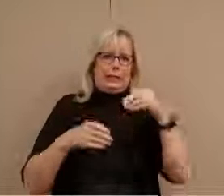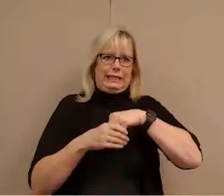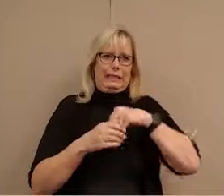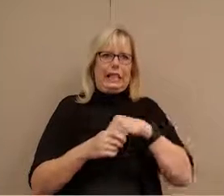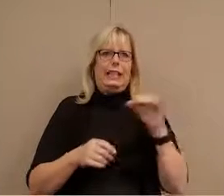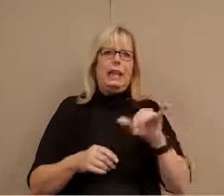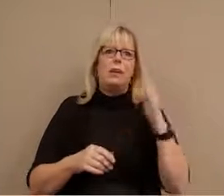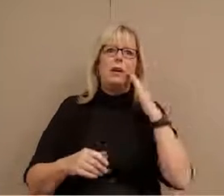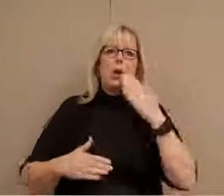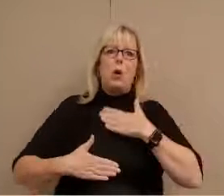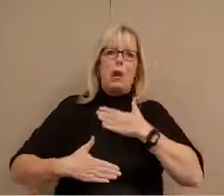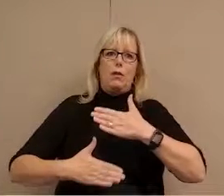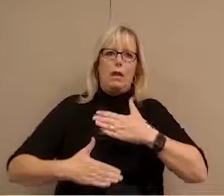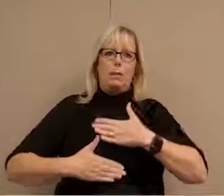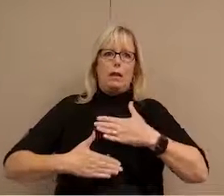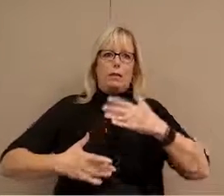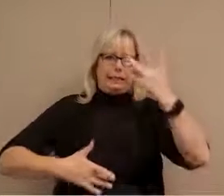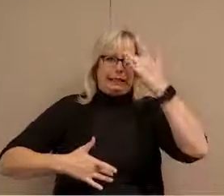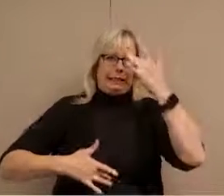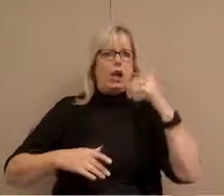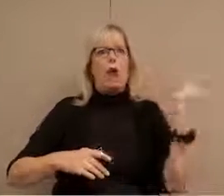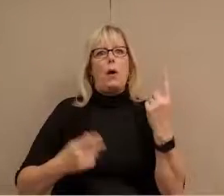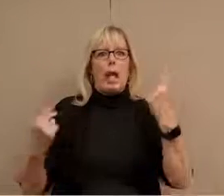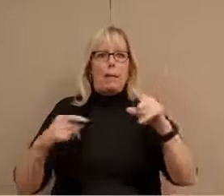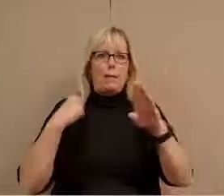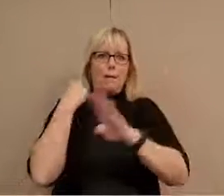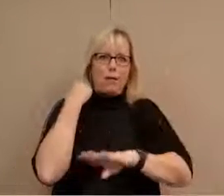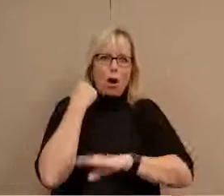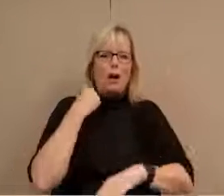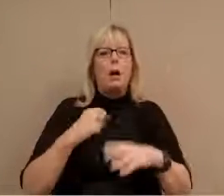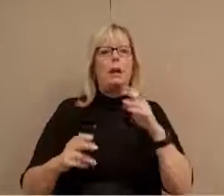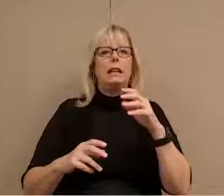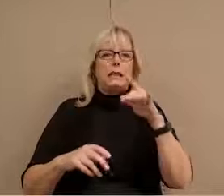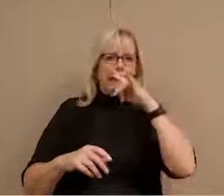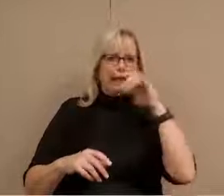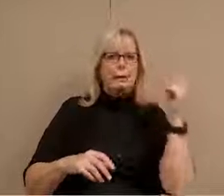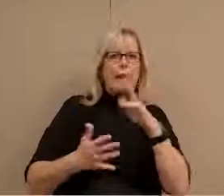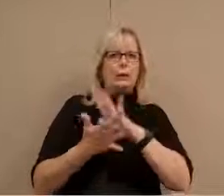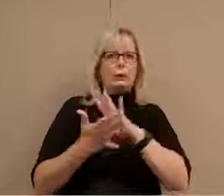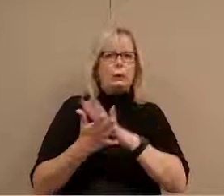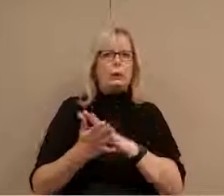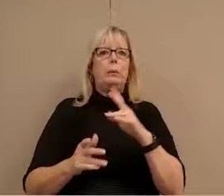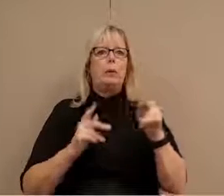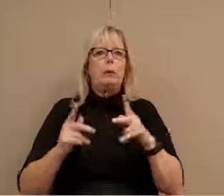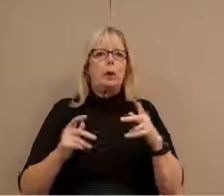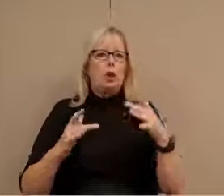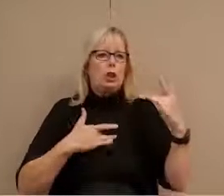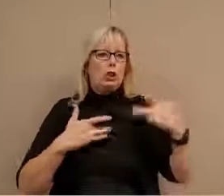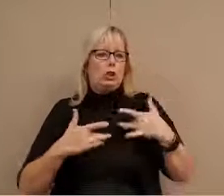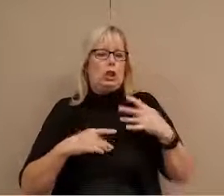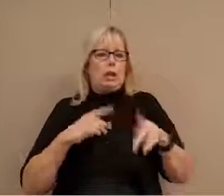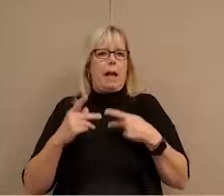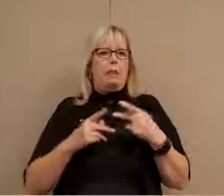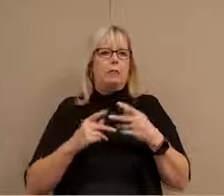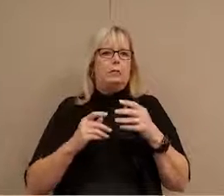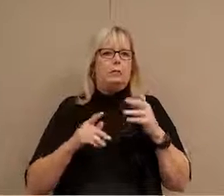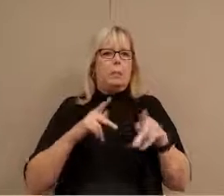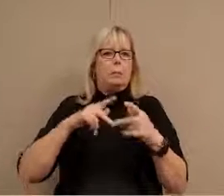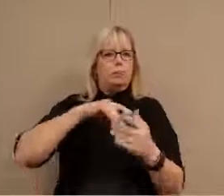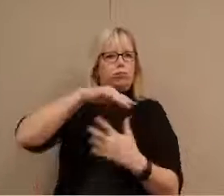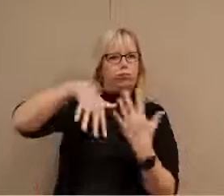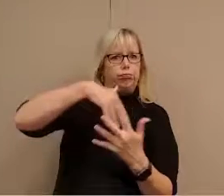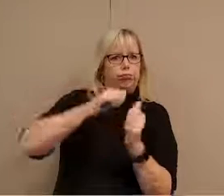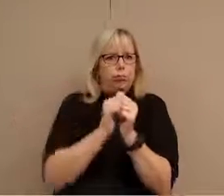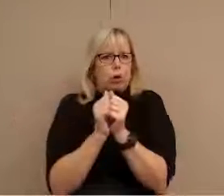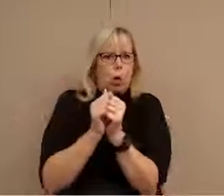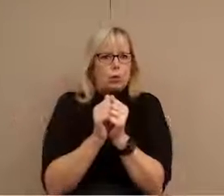of respiratory illness rises in the fall months. Kids are back in school, and people are concerned about having people in close, tight quarters,